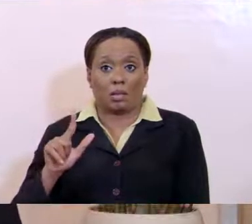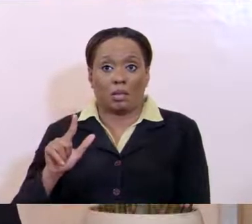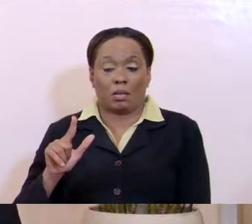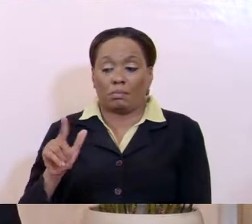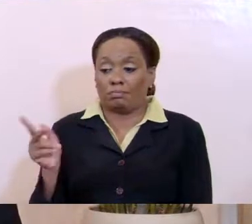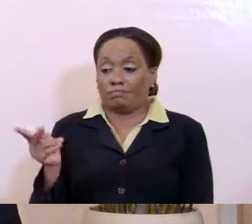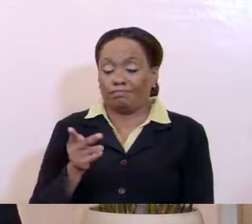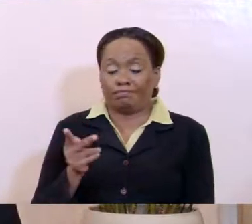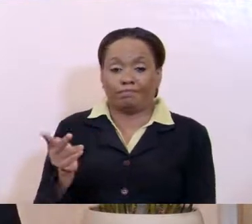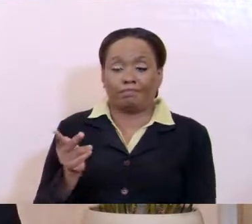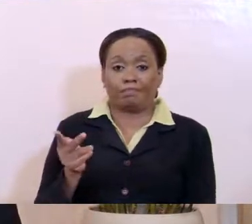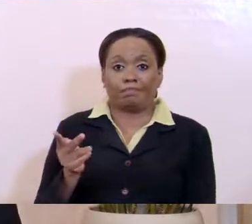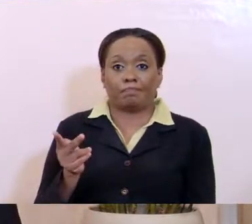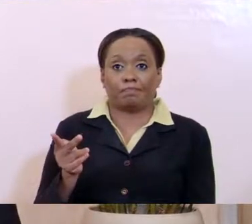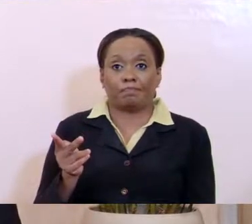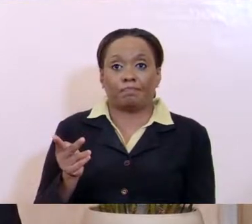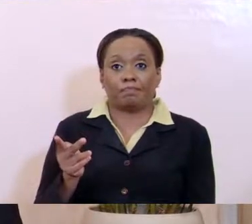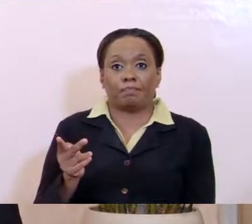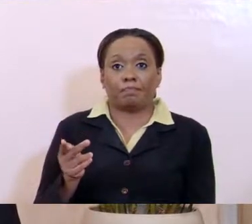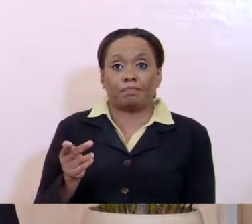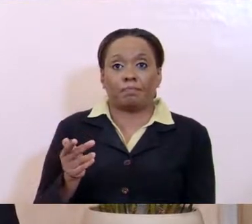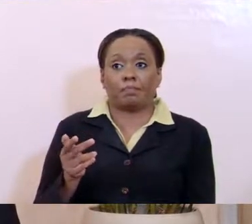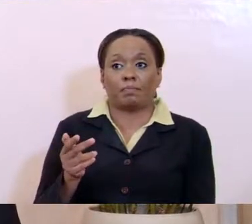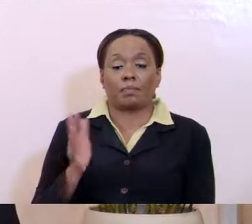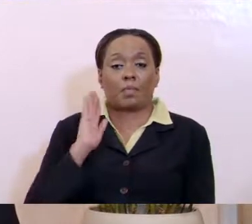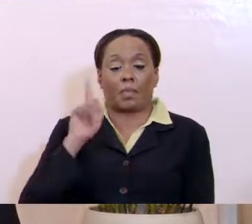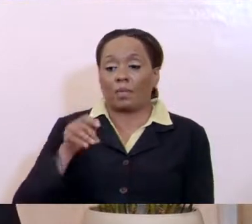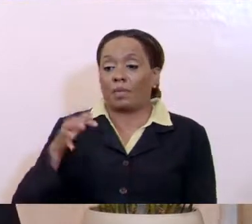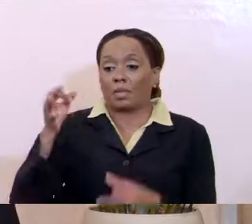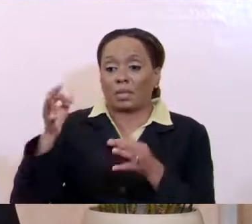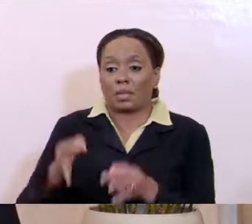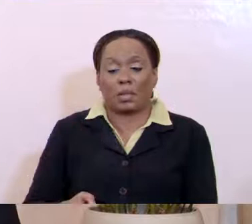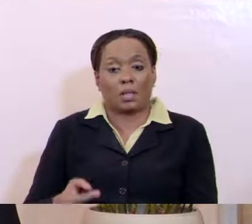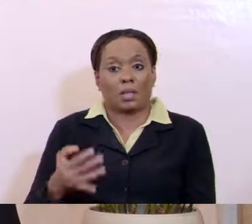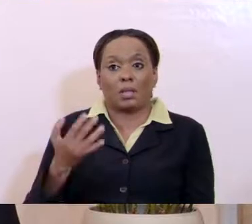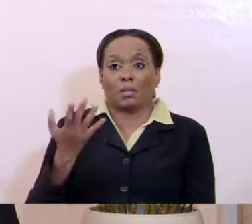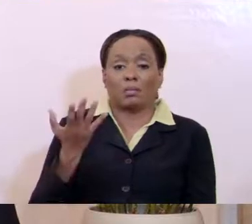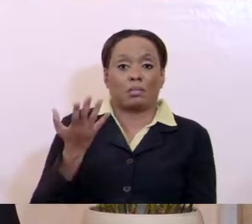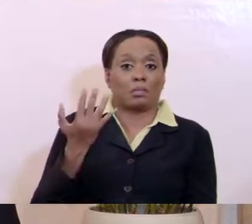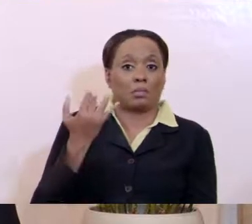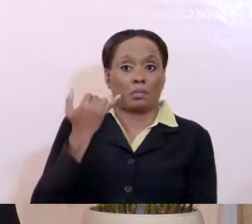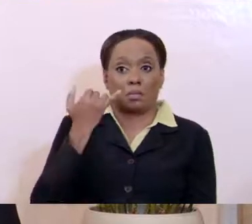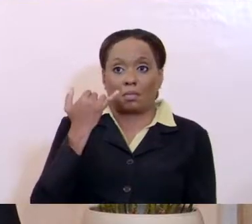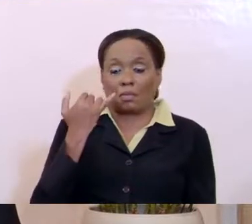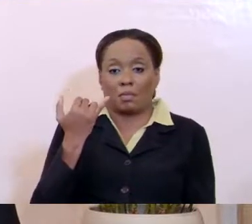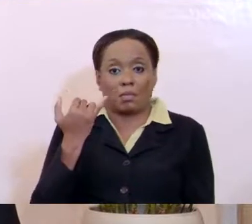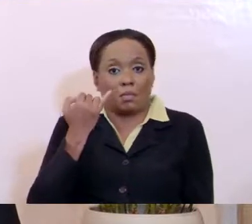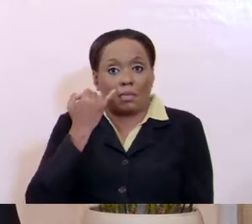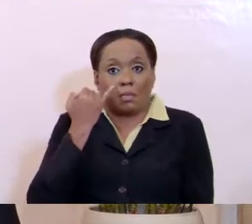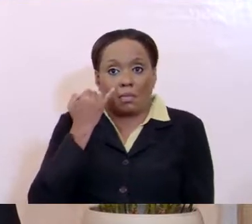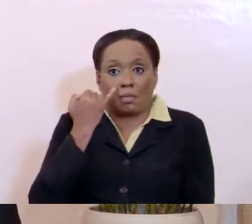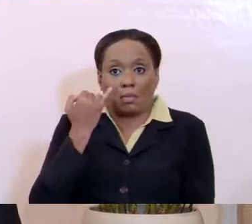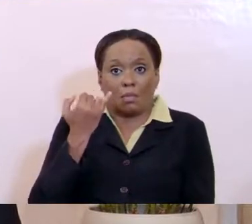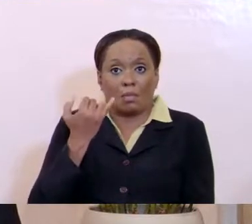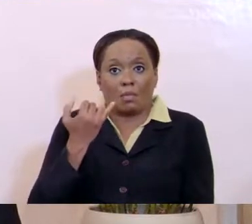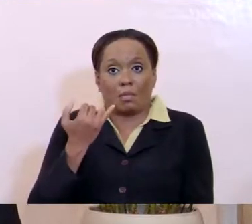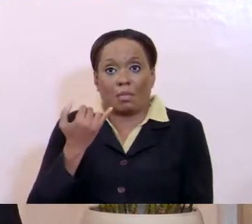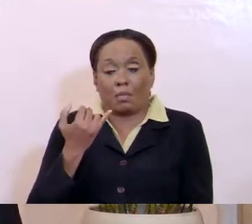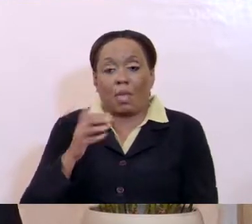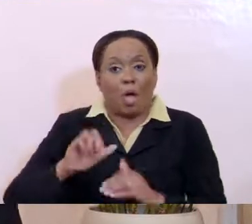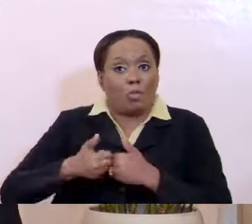feeling of obligation to the Barbadian society in which they operate and earn substantial